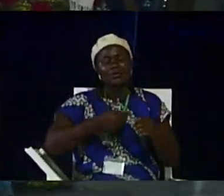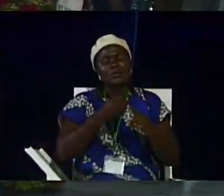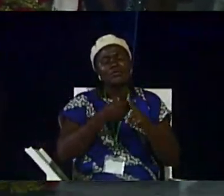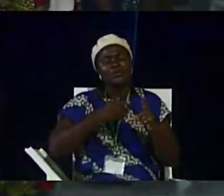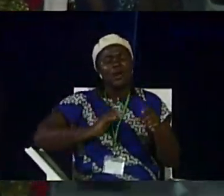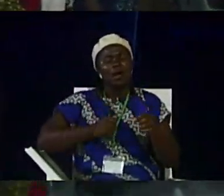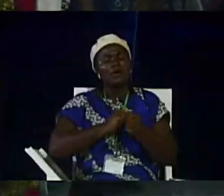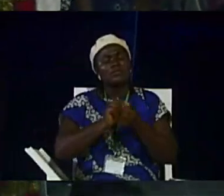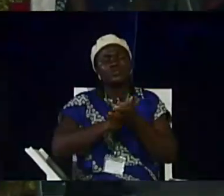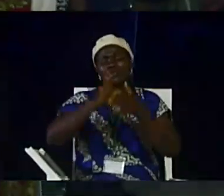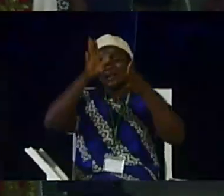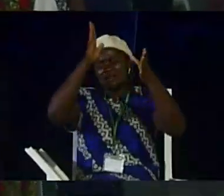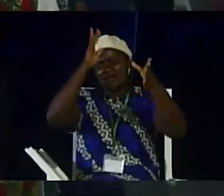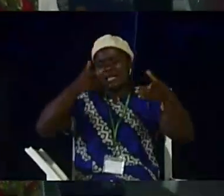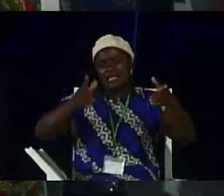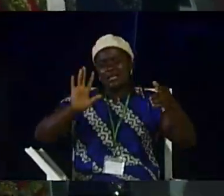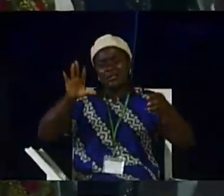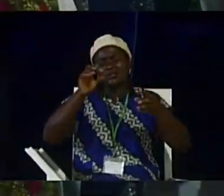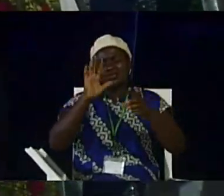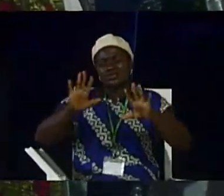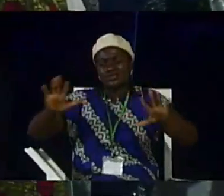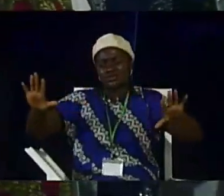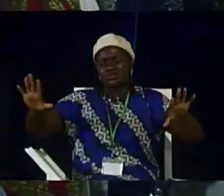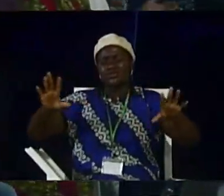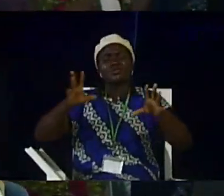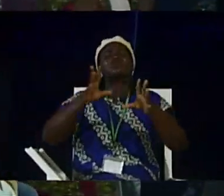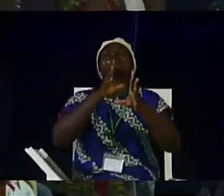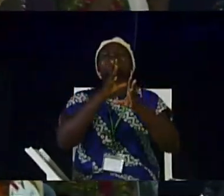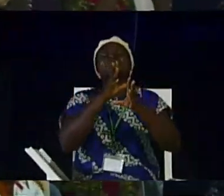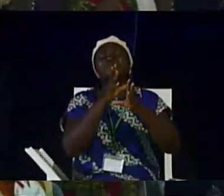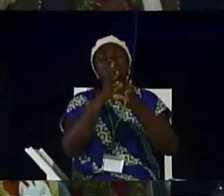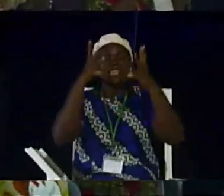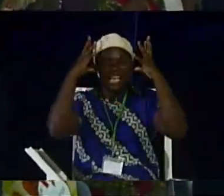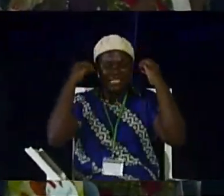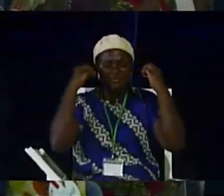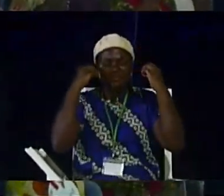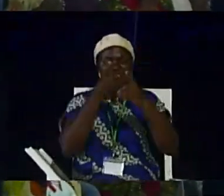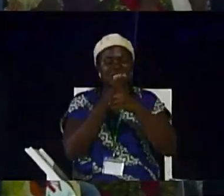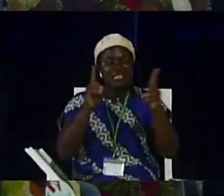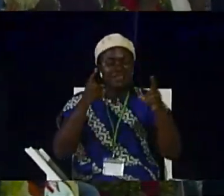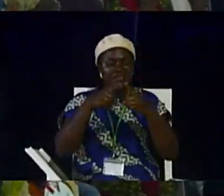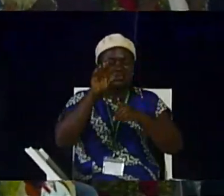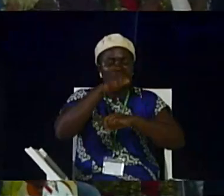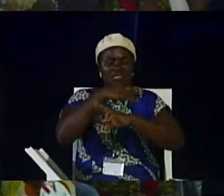Father, let your children experience deliverance tonight in Jesus' name.